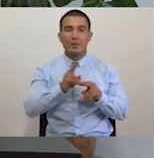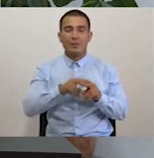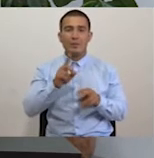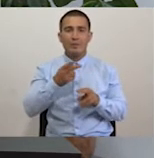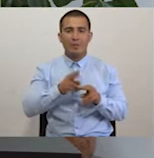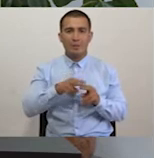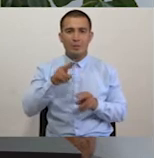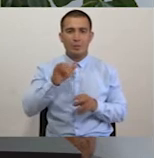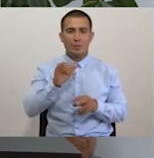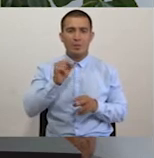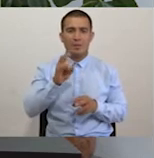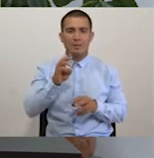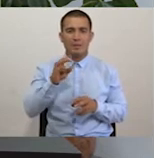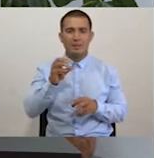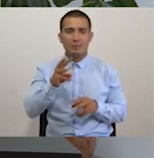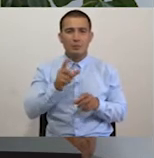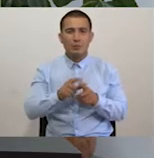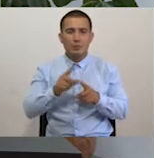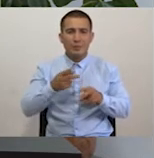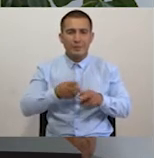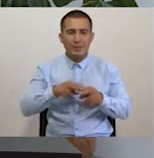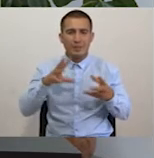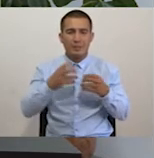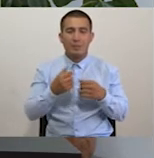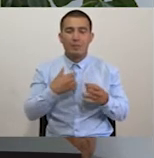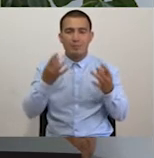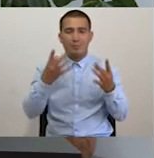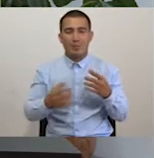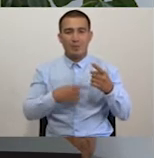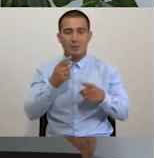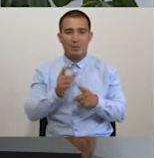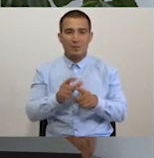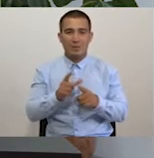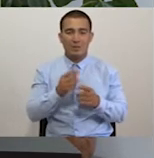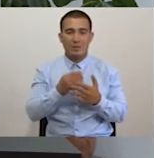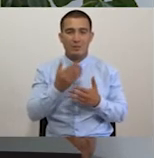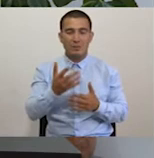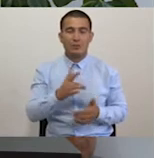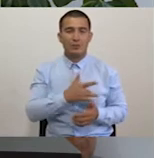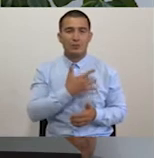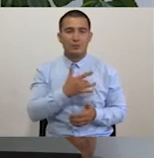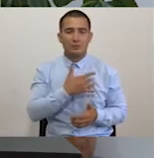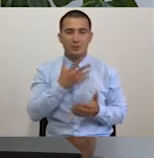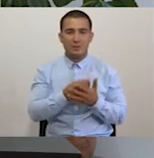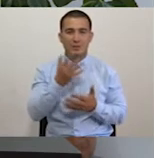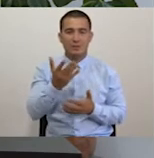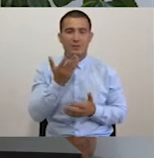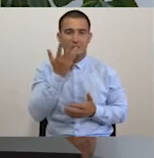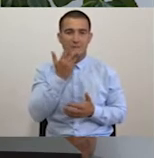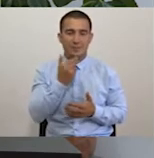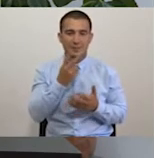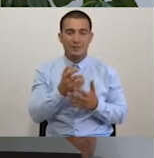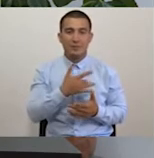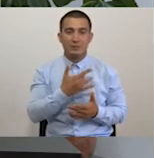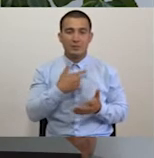ma'lumot bermoqchiman. Puantilizm deganda biz sodda tilda aytganimizda istalgan rang orqali nuqtalar